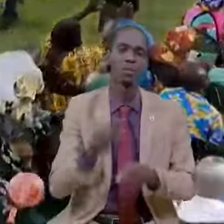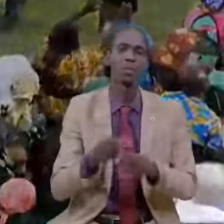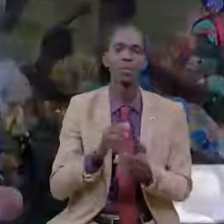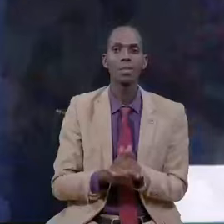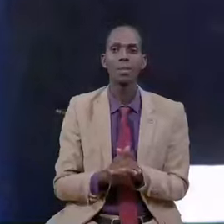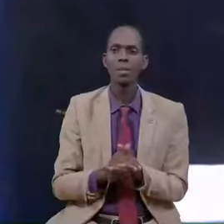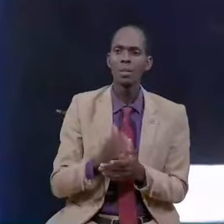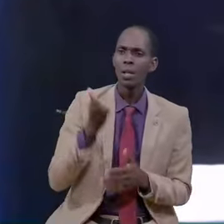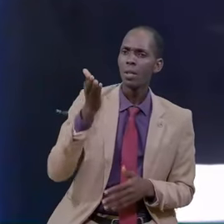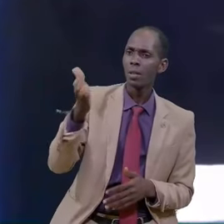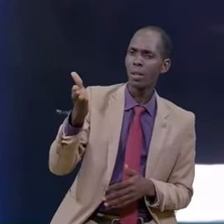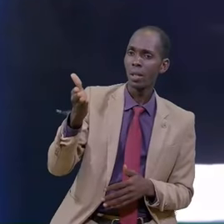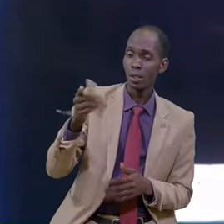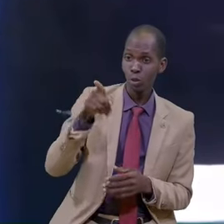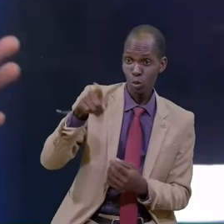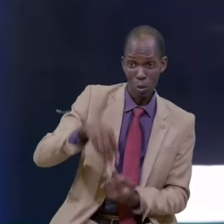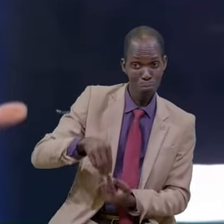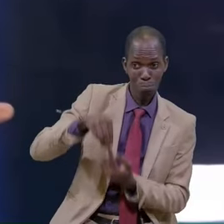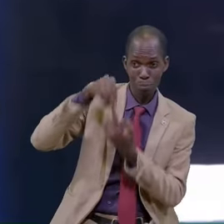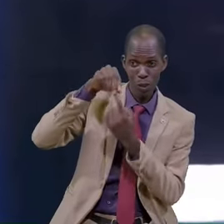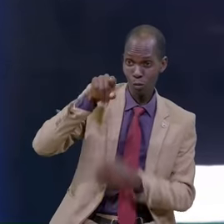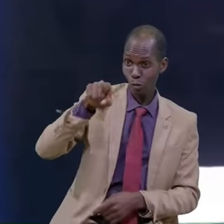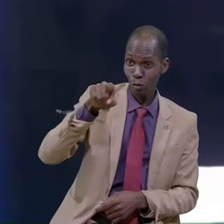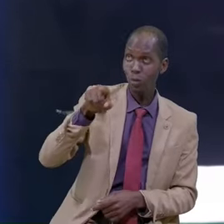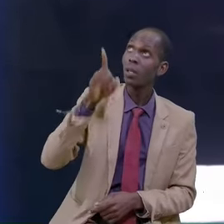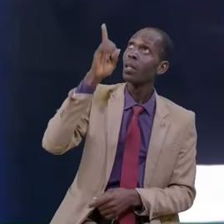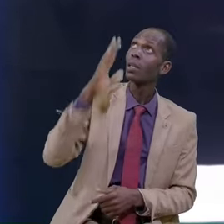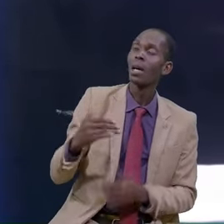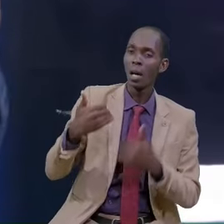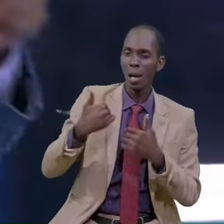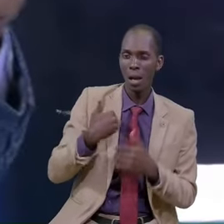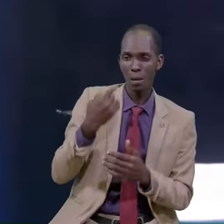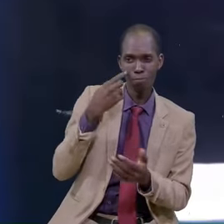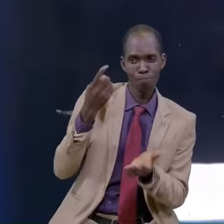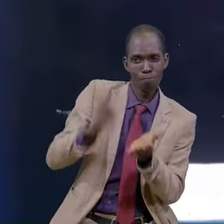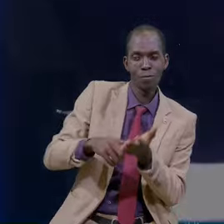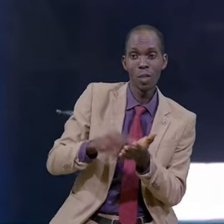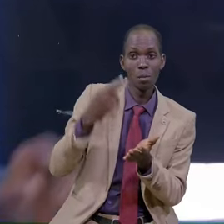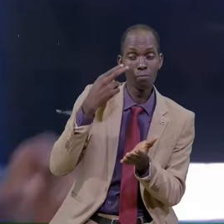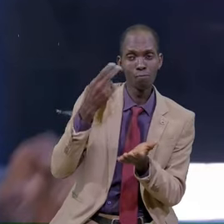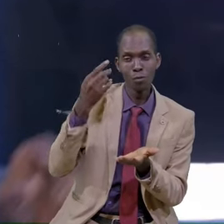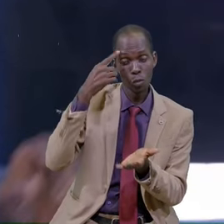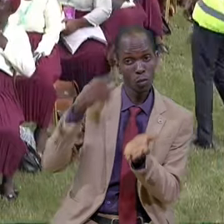youare you especially God has mared you down for